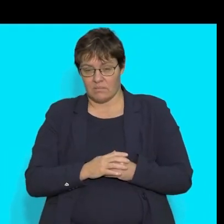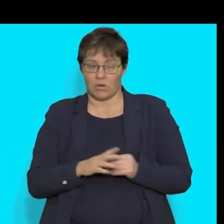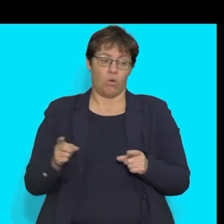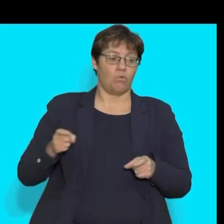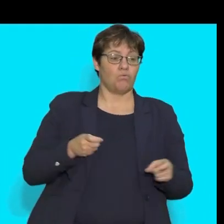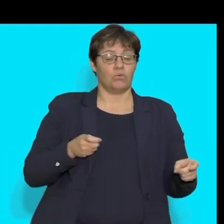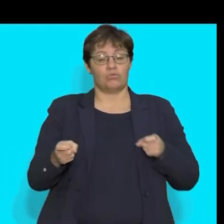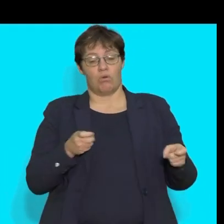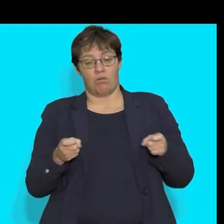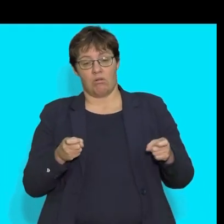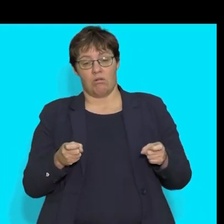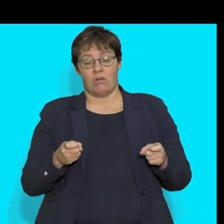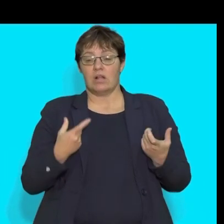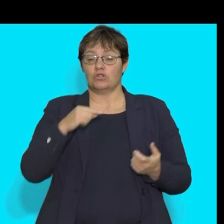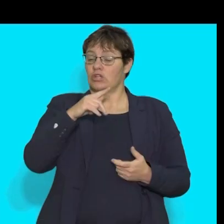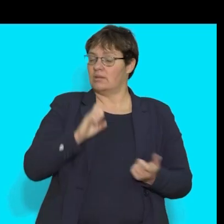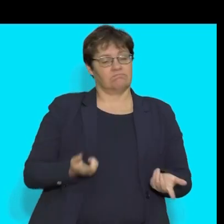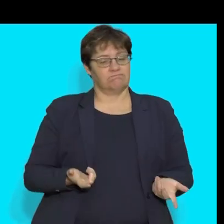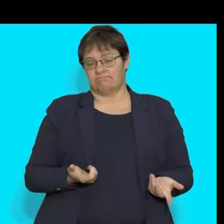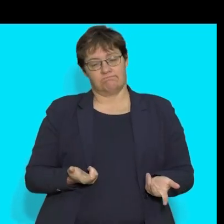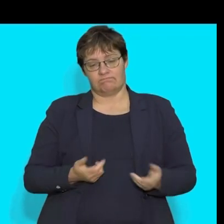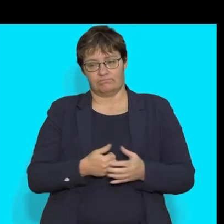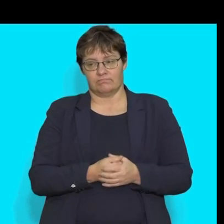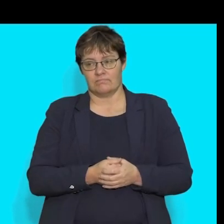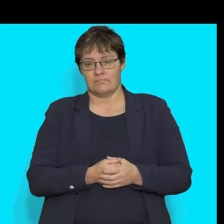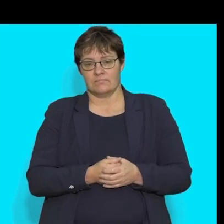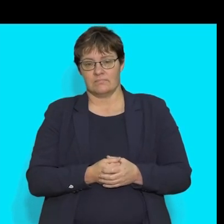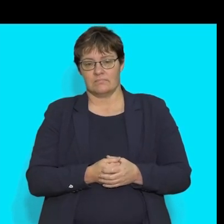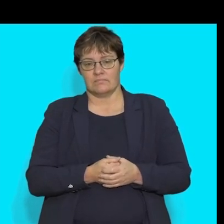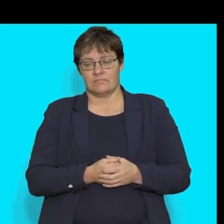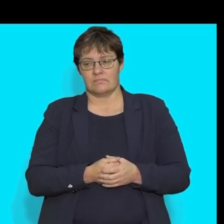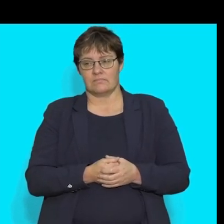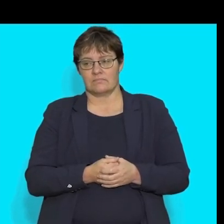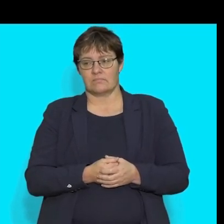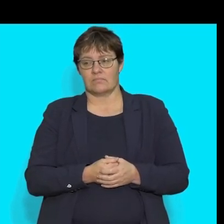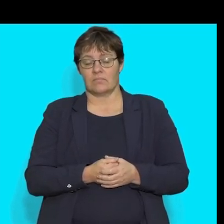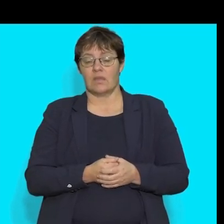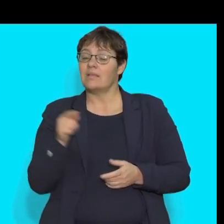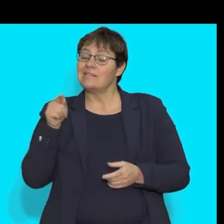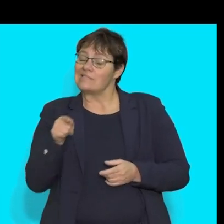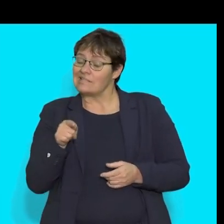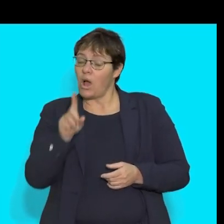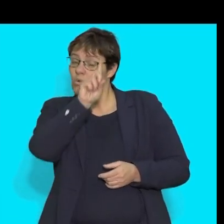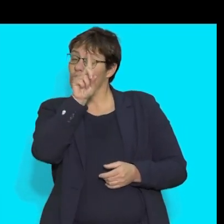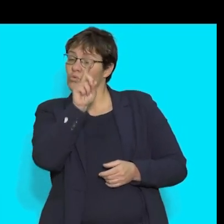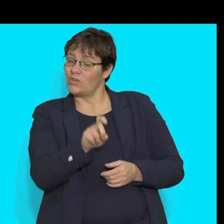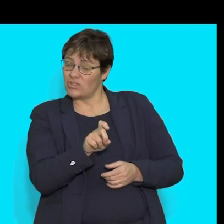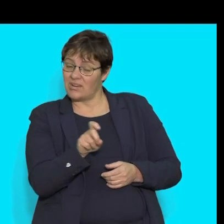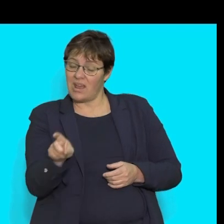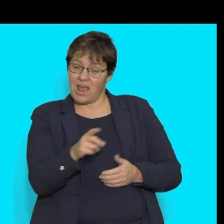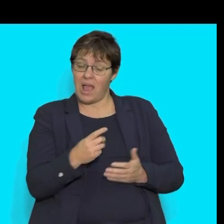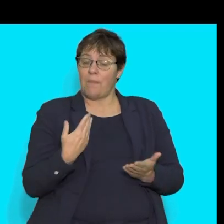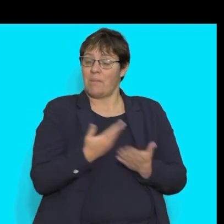are not controlled by a gene. The guiding question when Lamarck's theory is applied to a